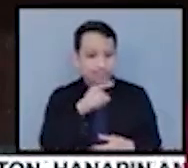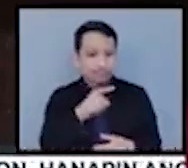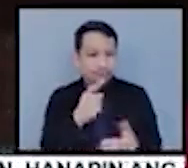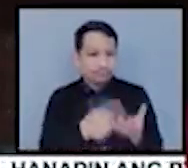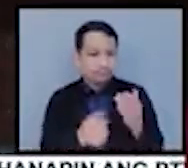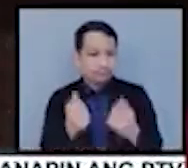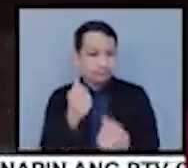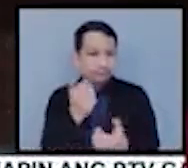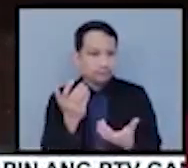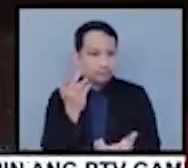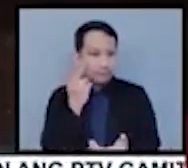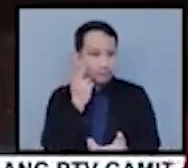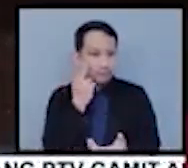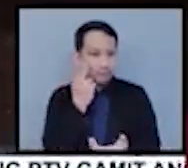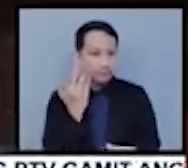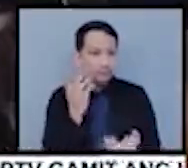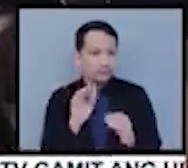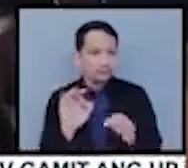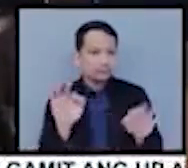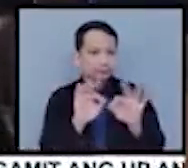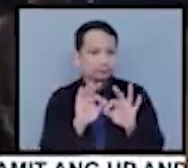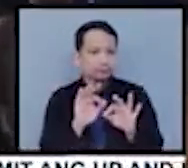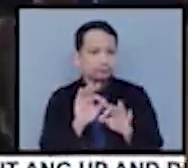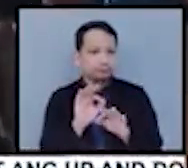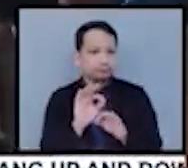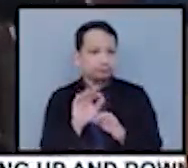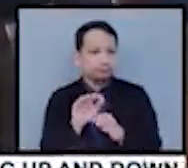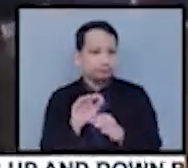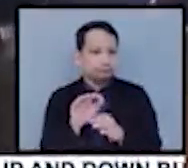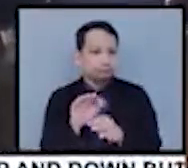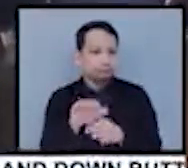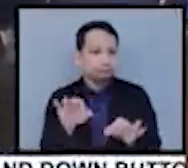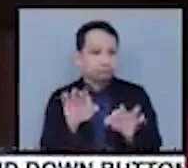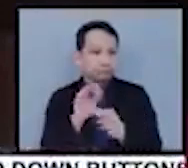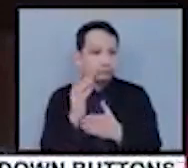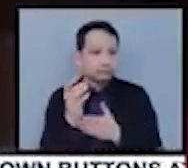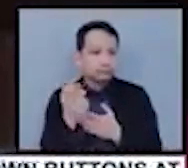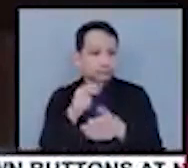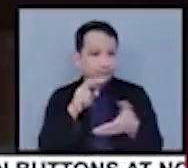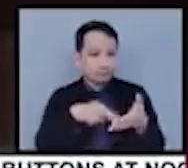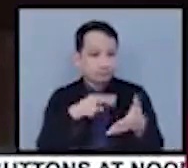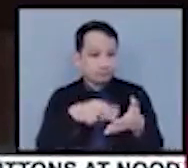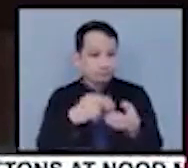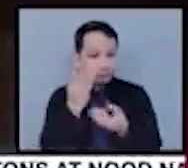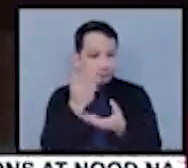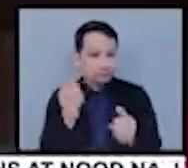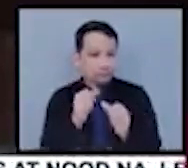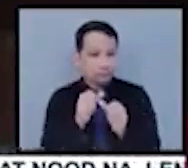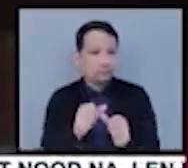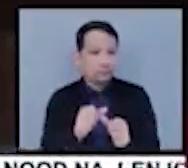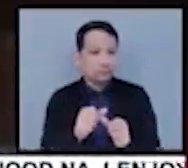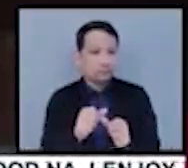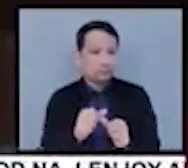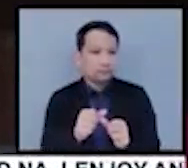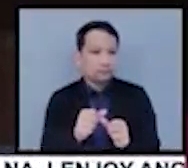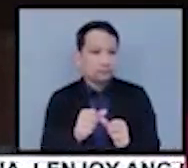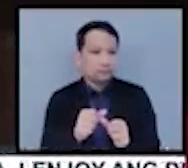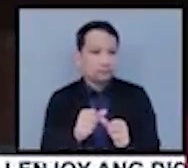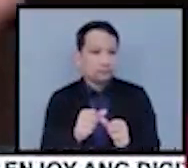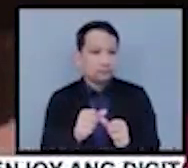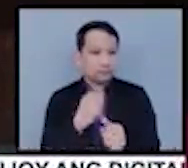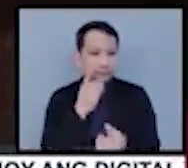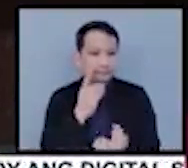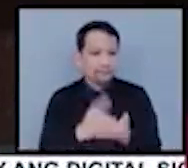hindi nila talaga naman na nabasa mismo yung underlying document nito.